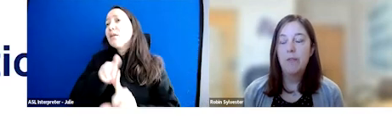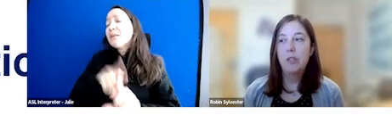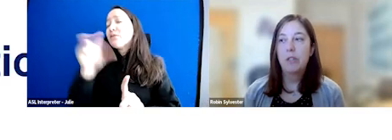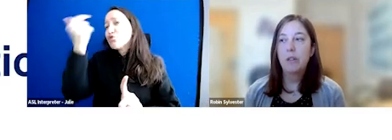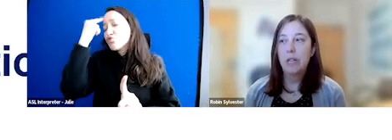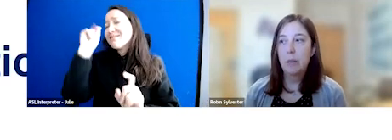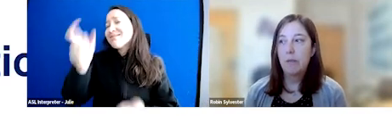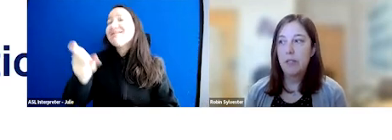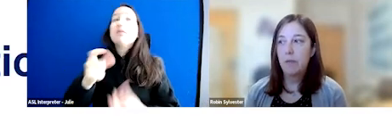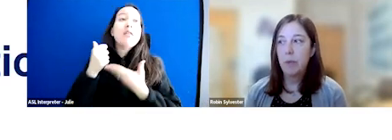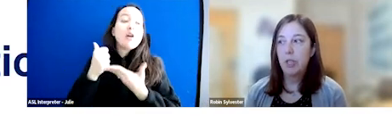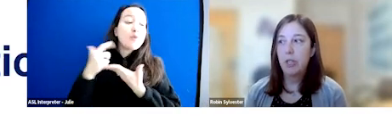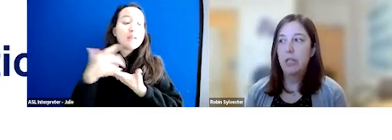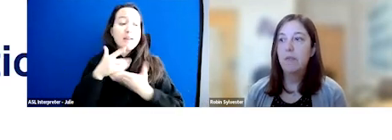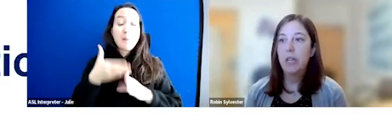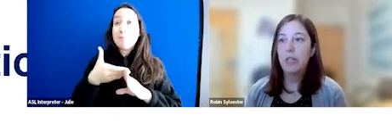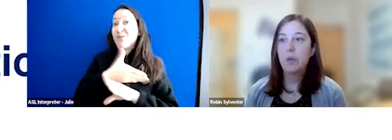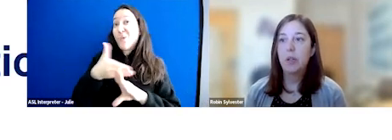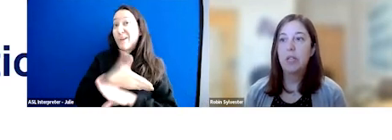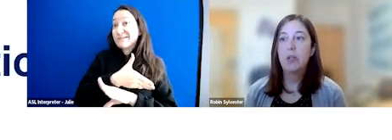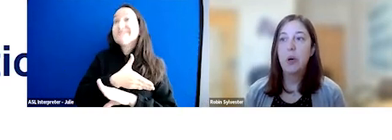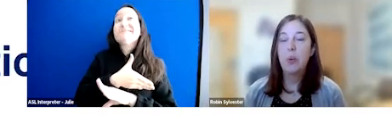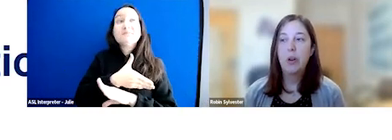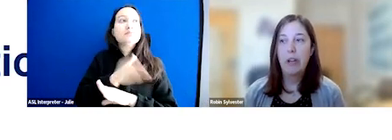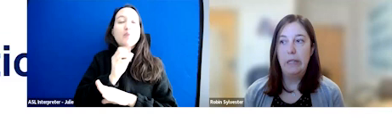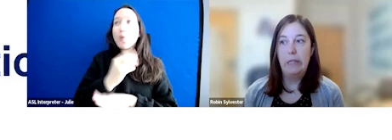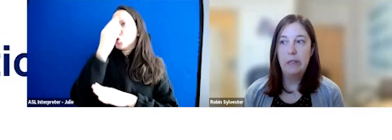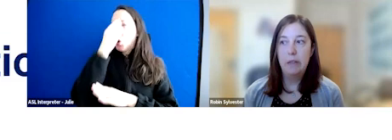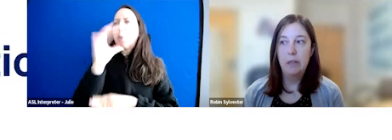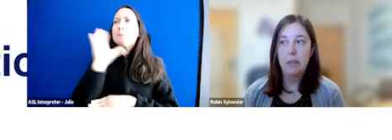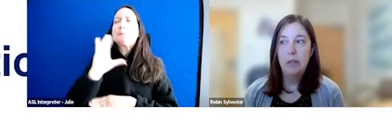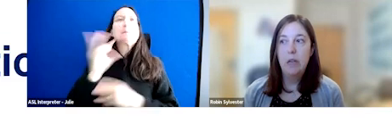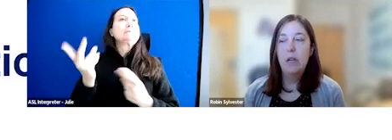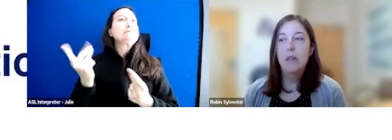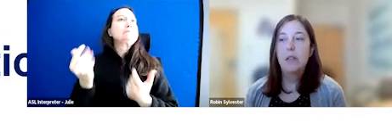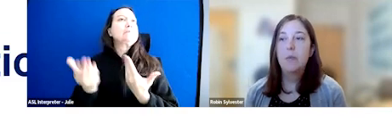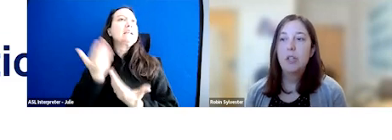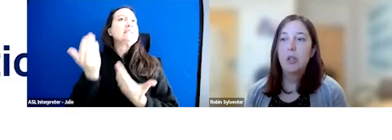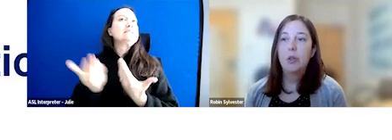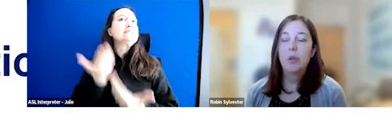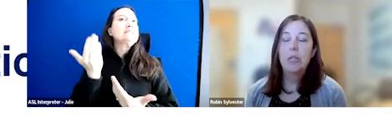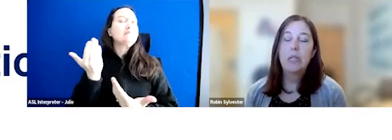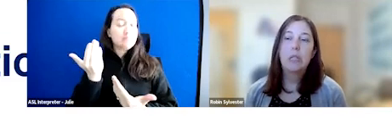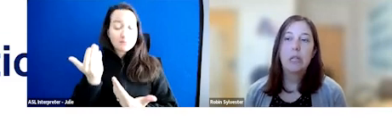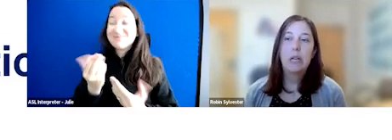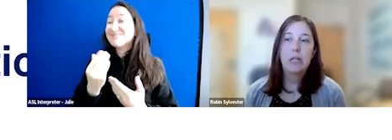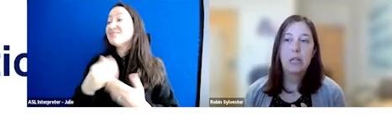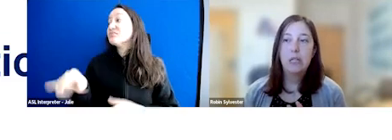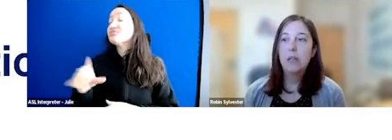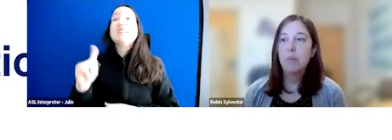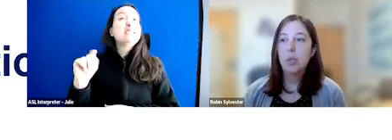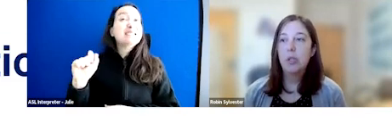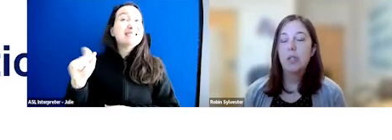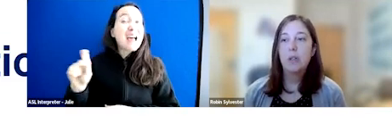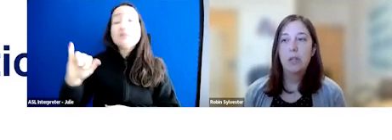be helpful to collect some of this information in advance, or at least know where to find it easily. This information includes things like tax